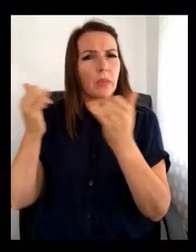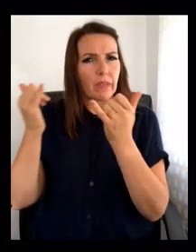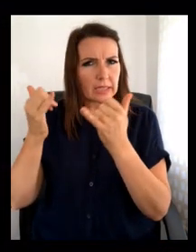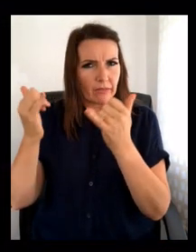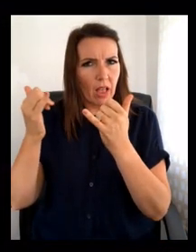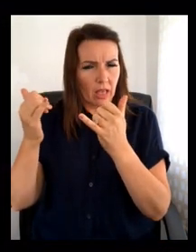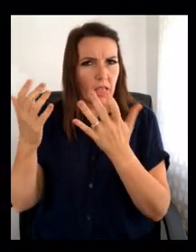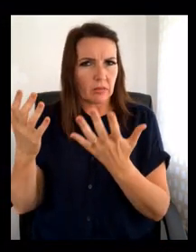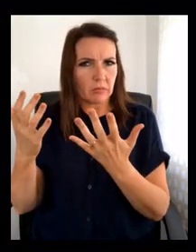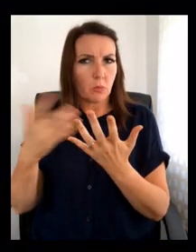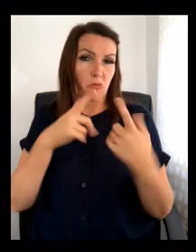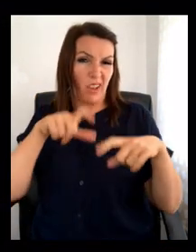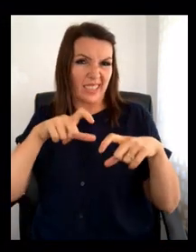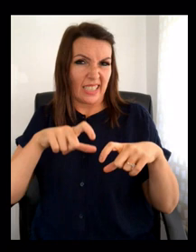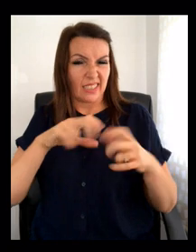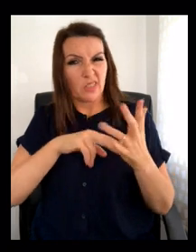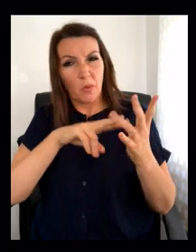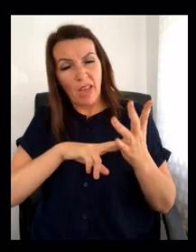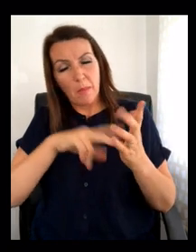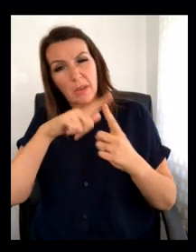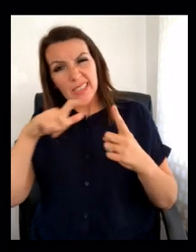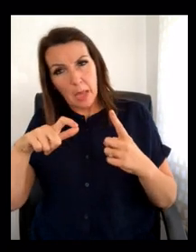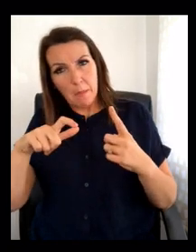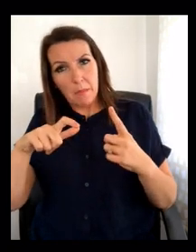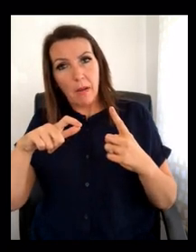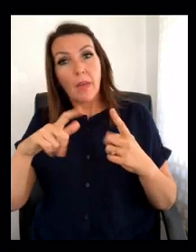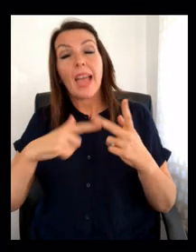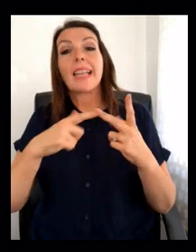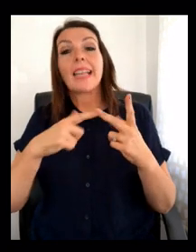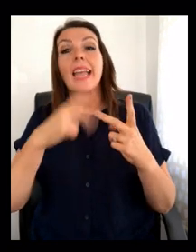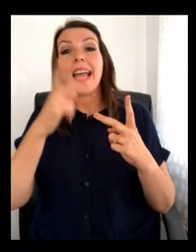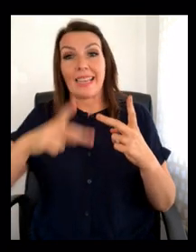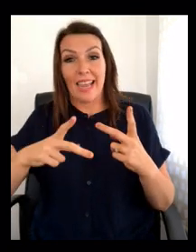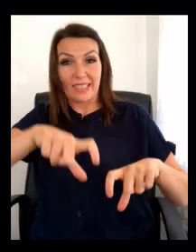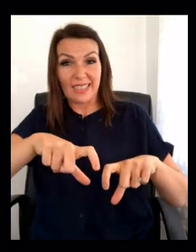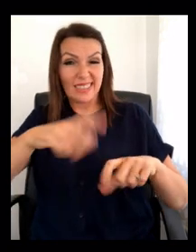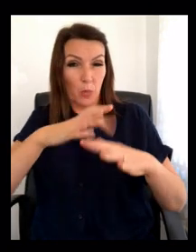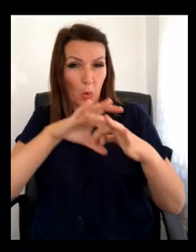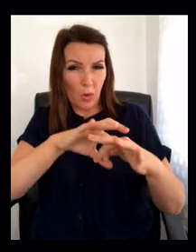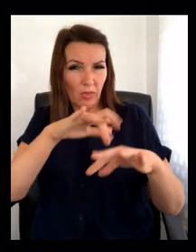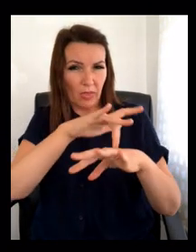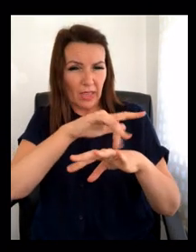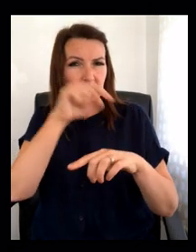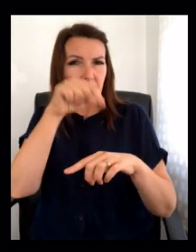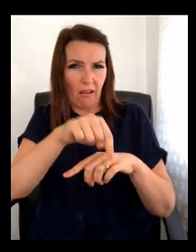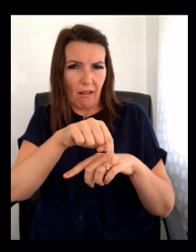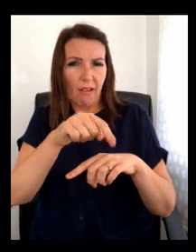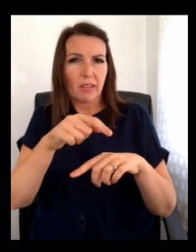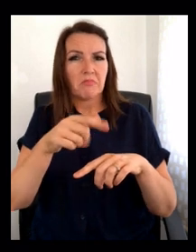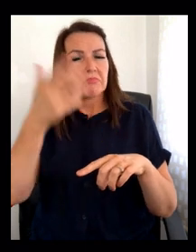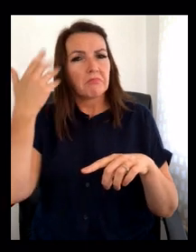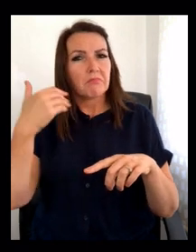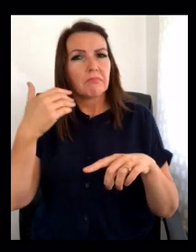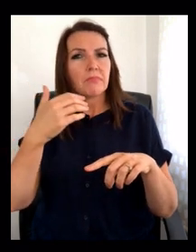that was in November, December. And then we had another creation residency that was over in at the Meridian